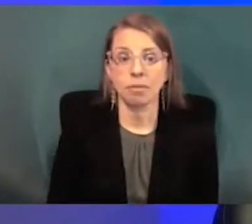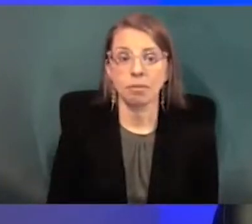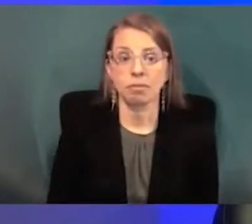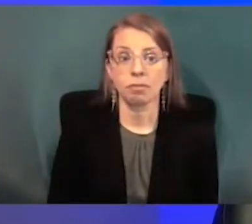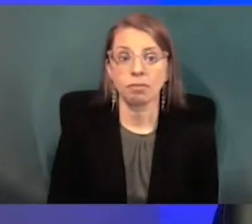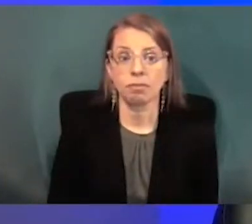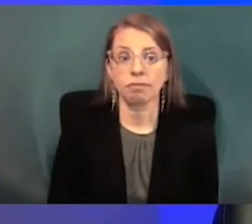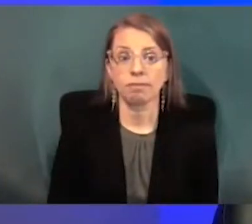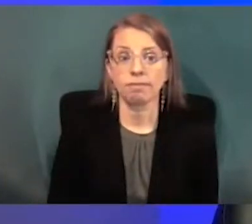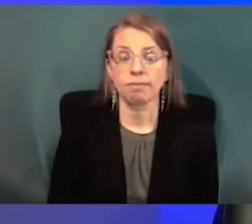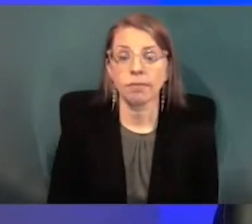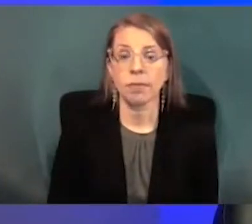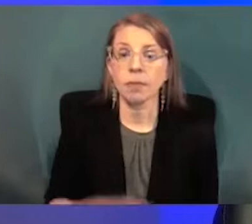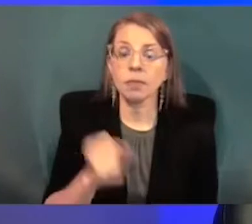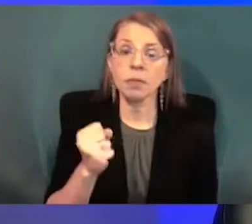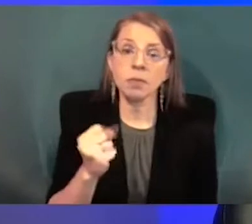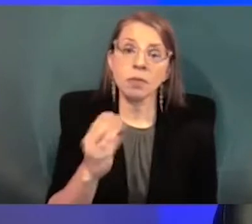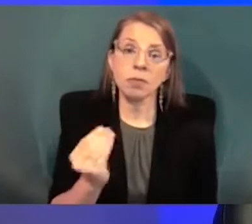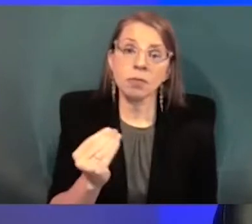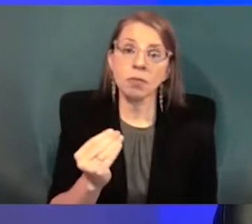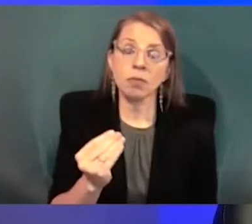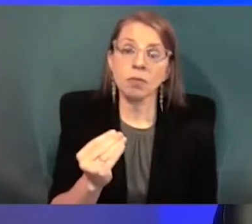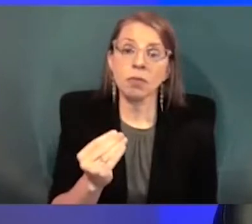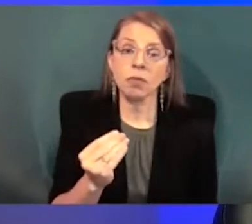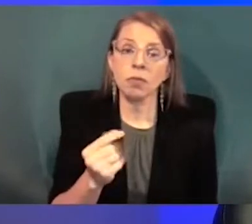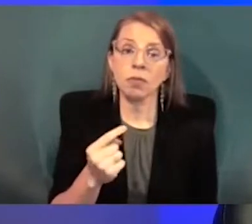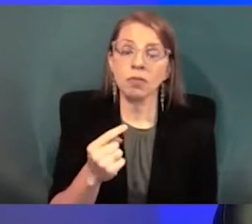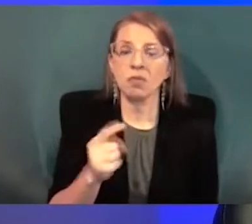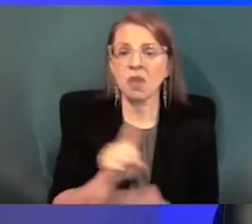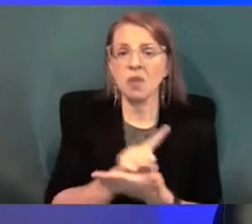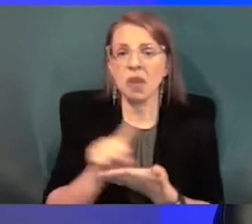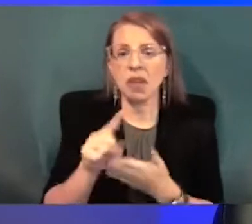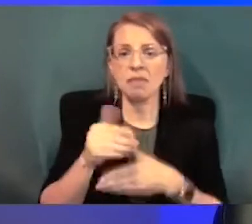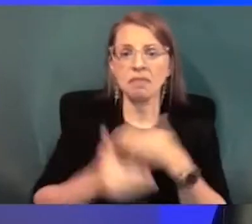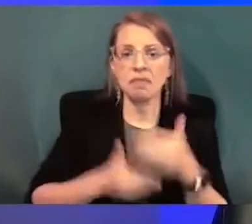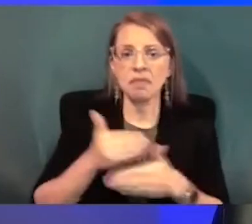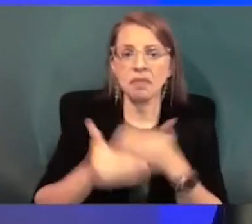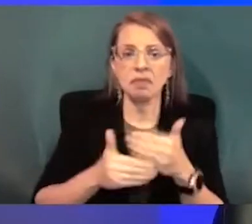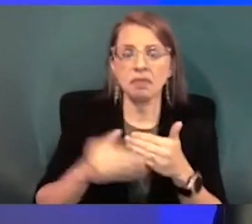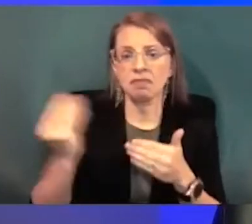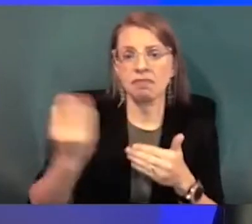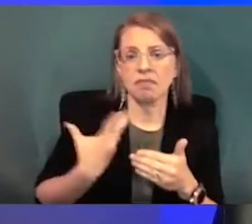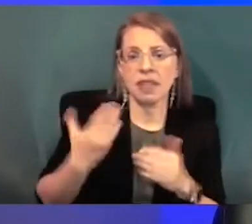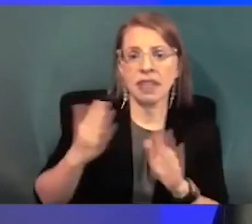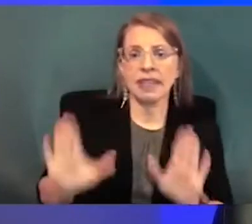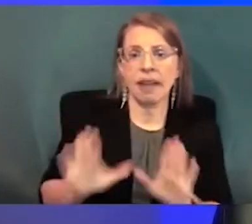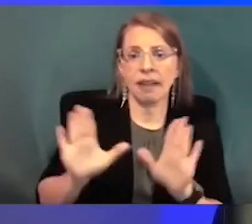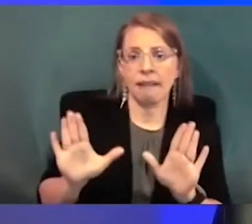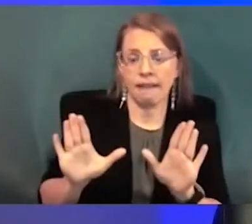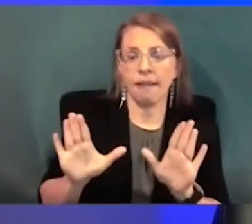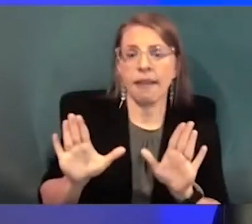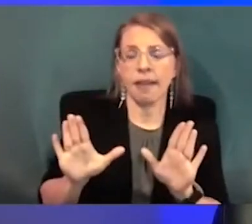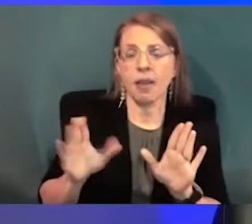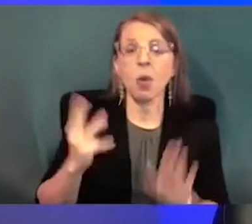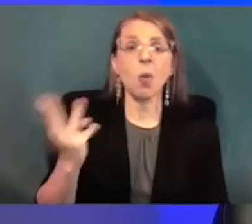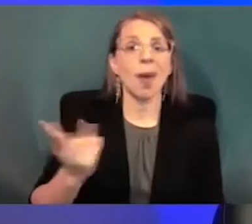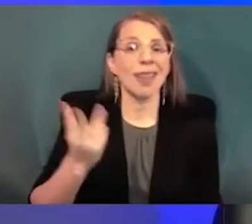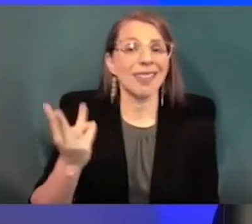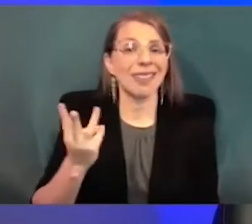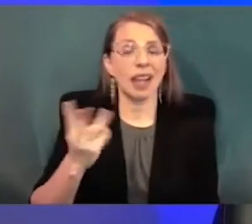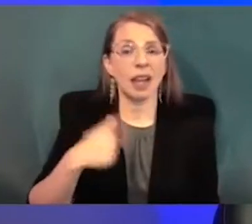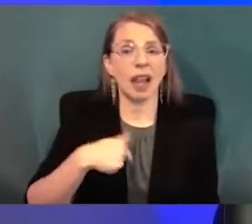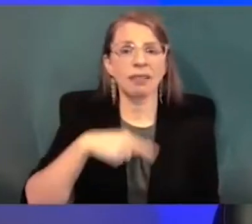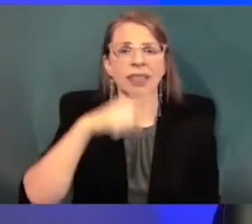I went through about a week. I was notified on a Sunday. By that Wednesday, I was sneezing, which